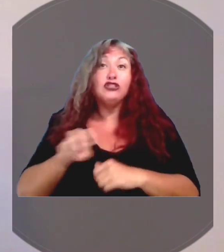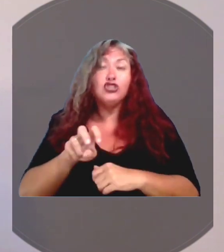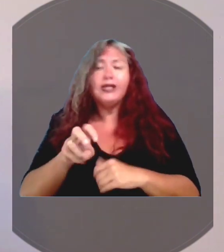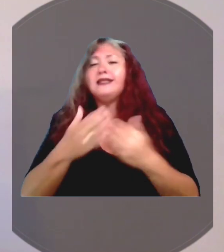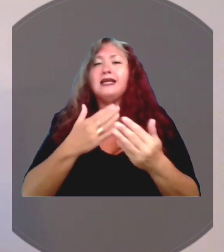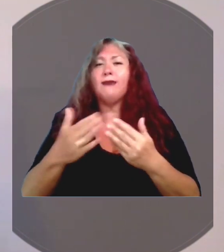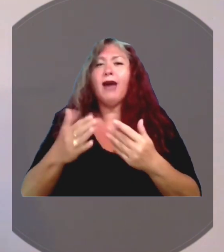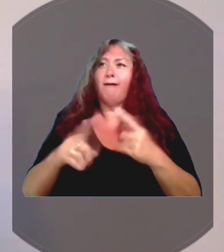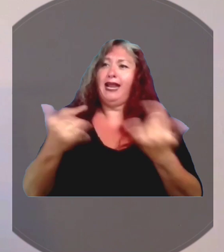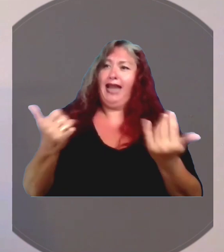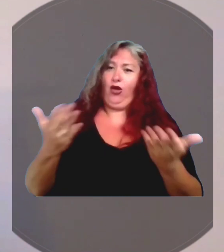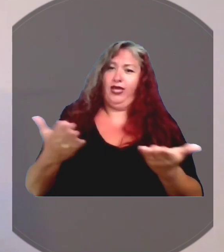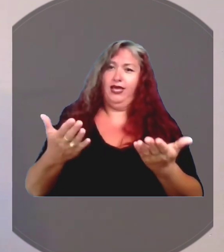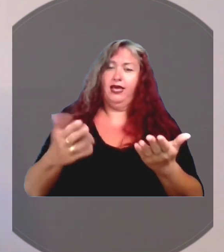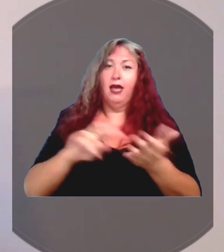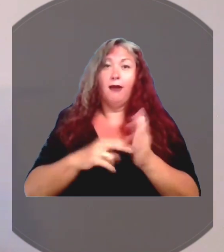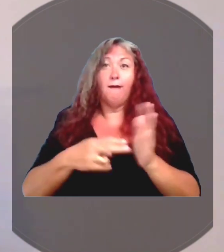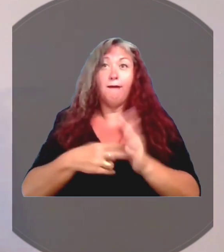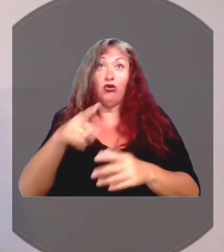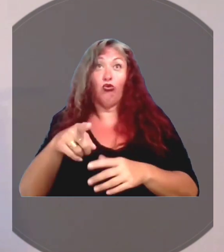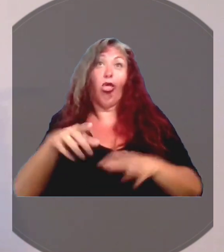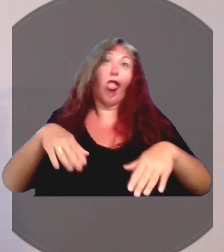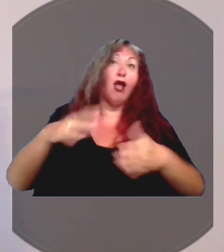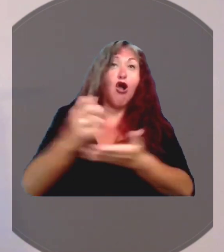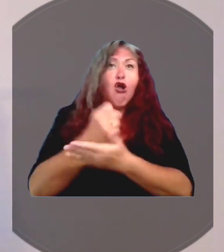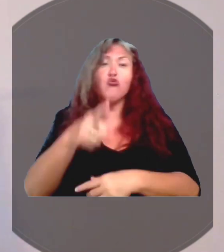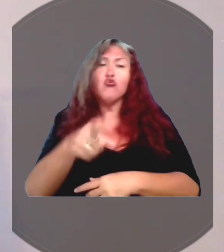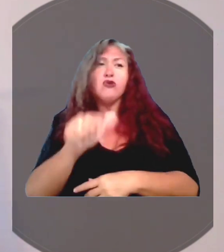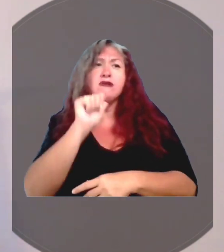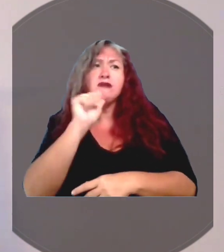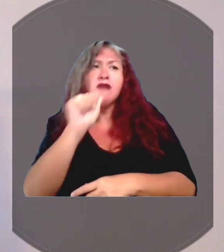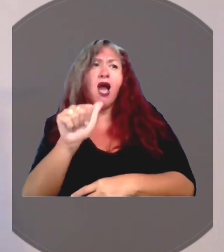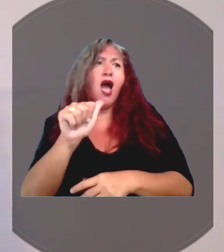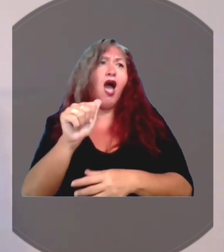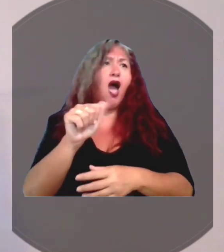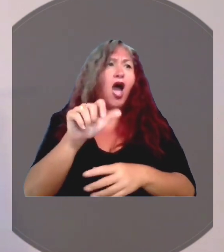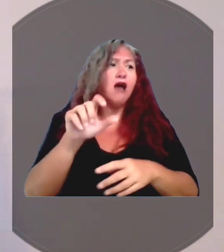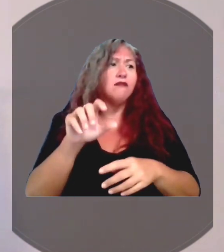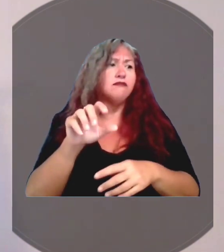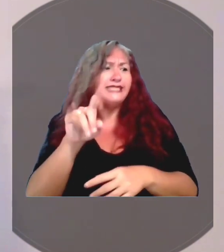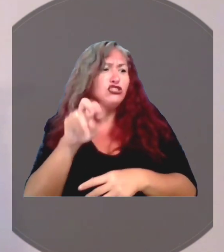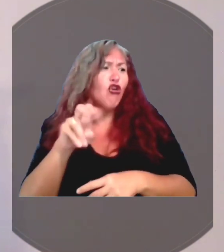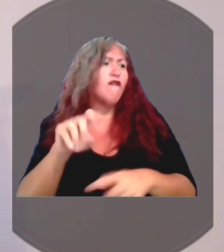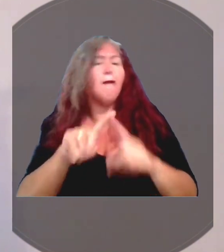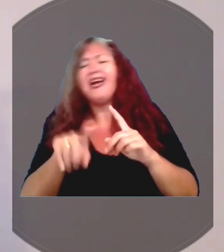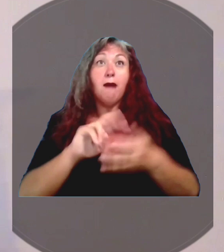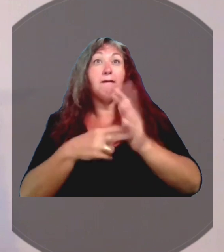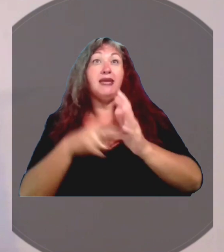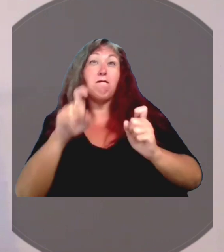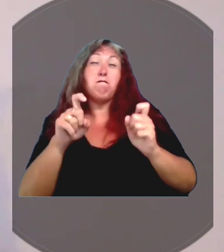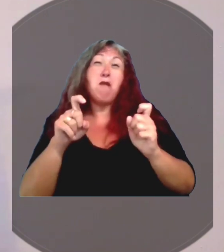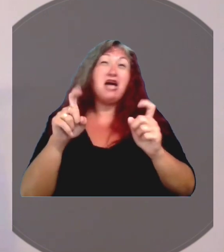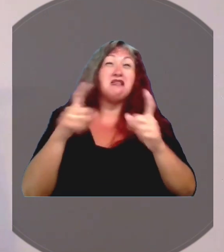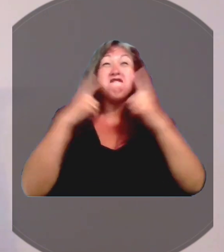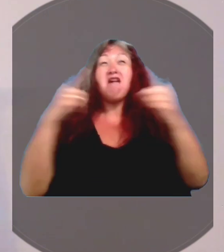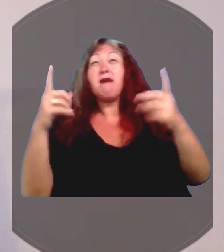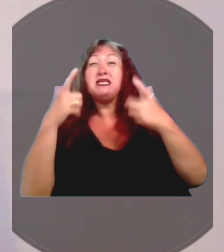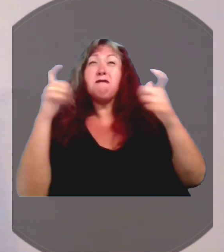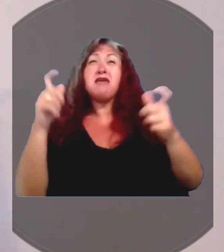want to take this time to recognize those among you who have helped lift you up so that you can go